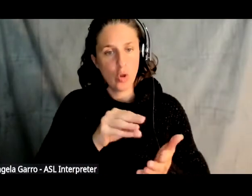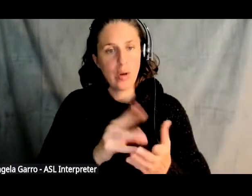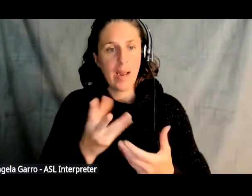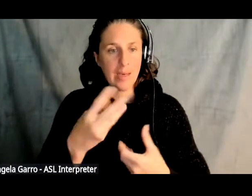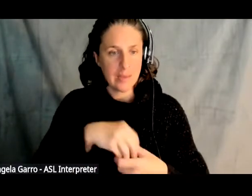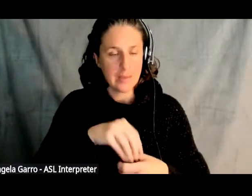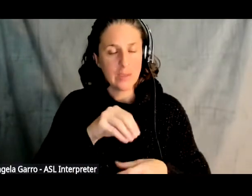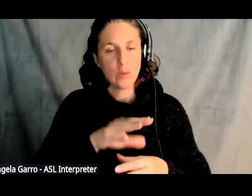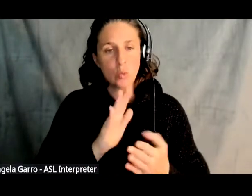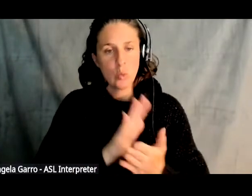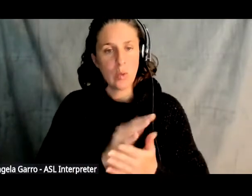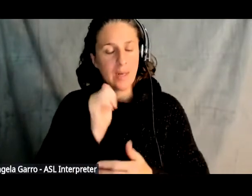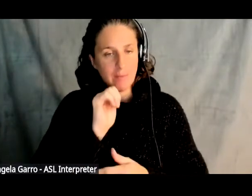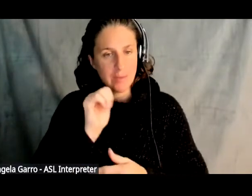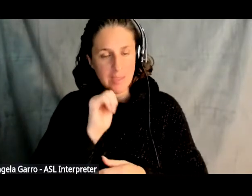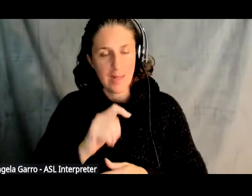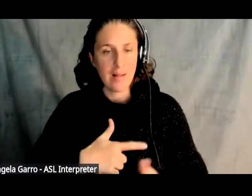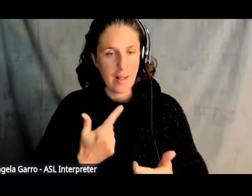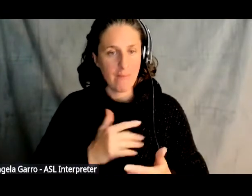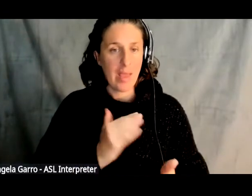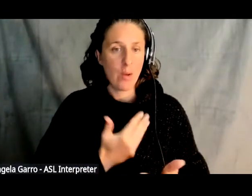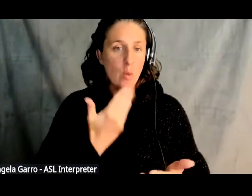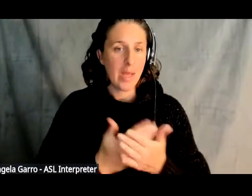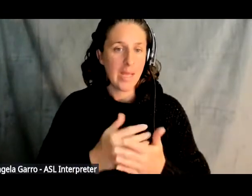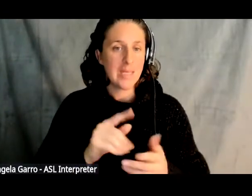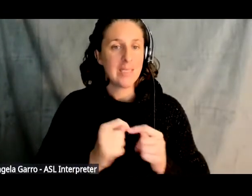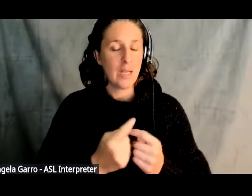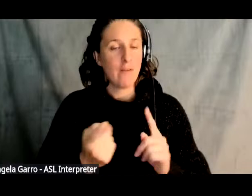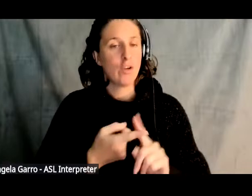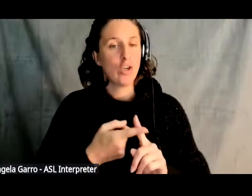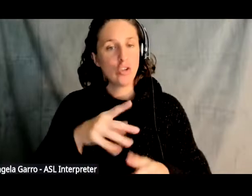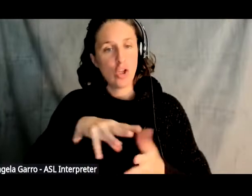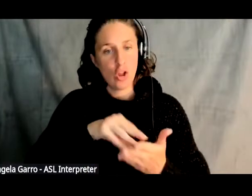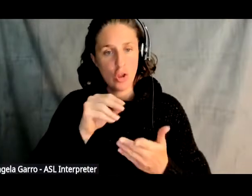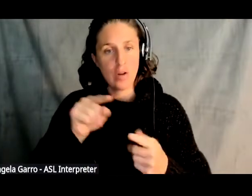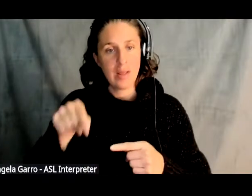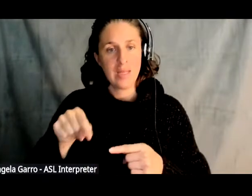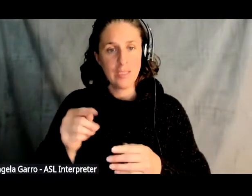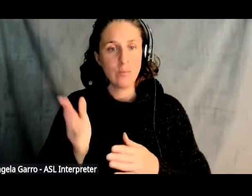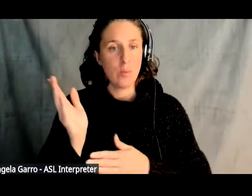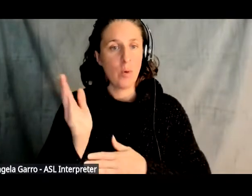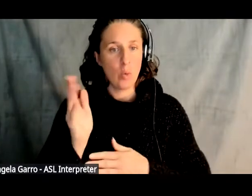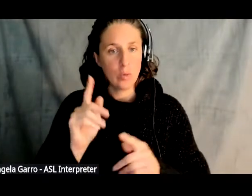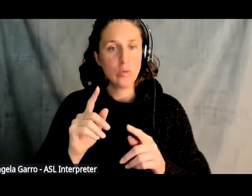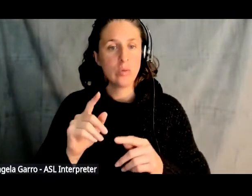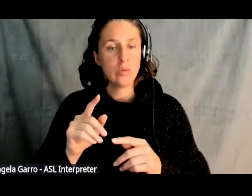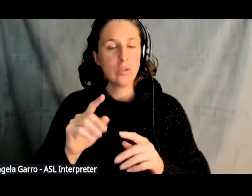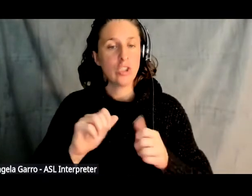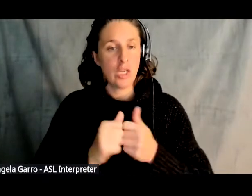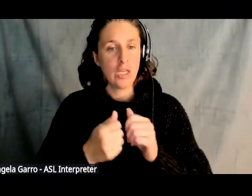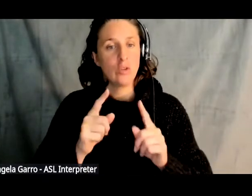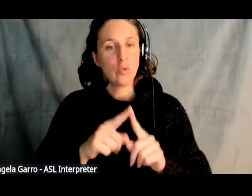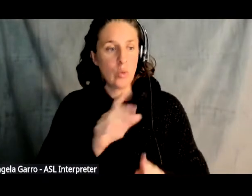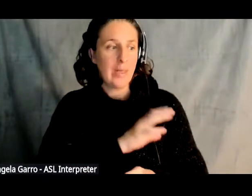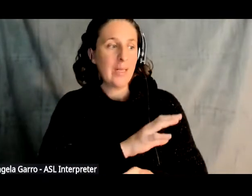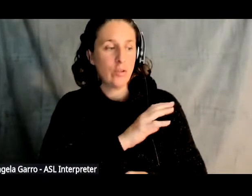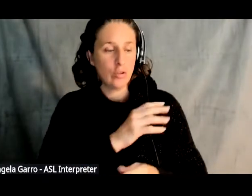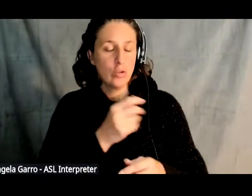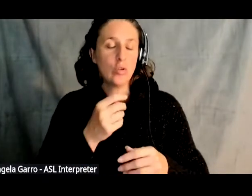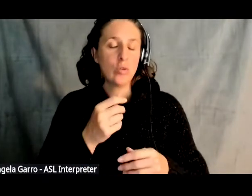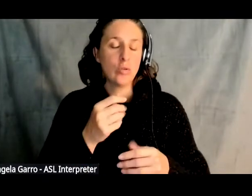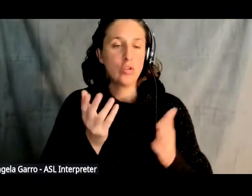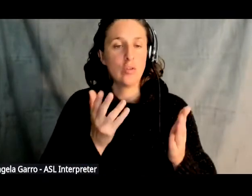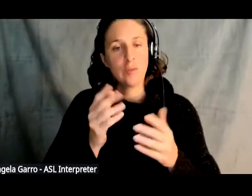life. Our wellness team first learned of the proposed changes to the clinical service supervisor role at